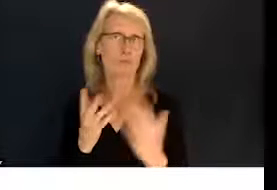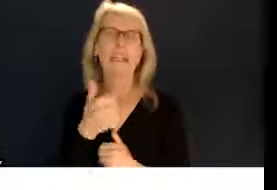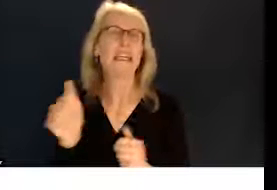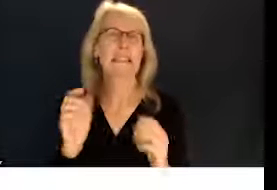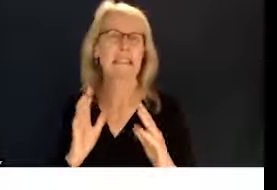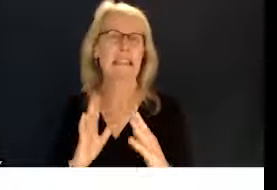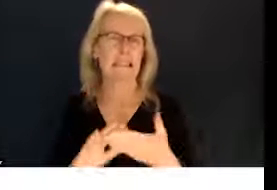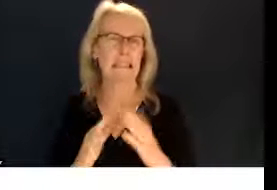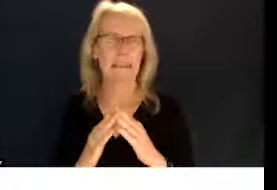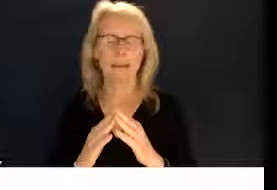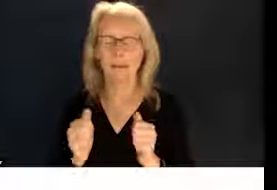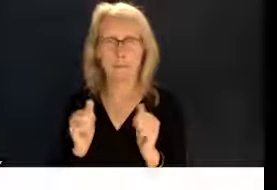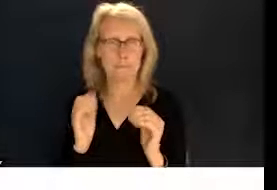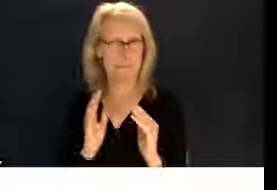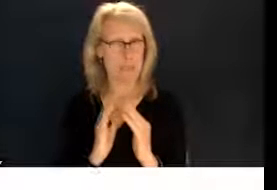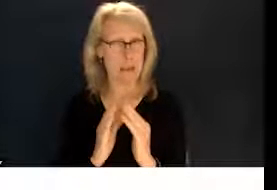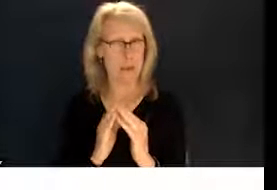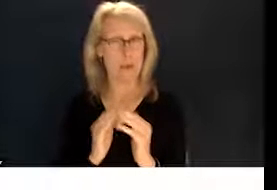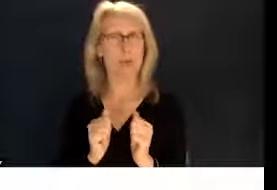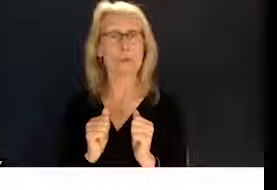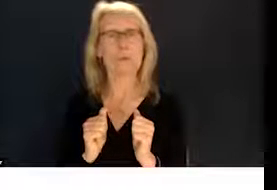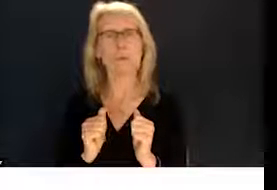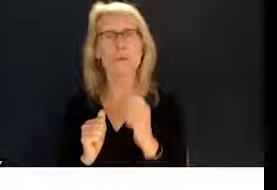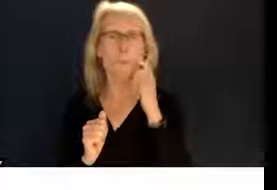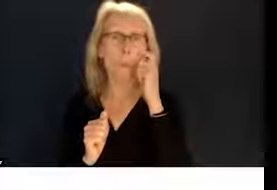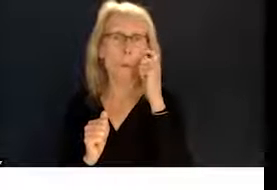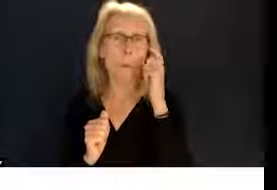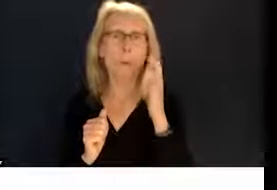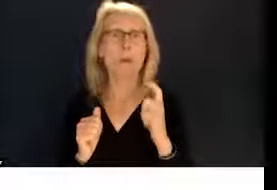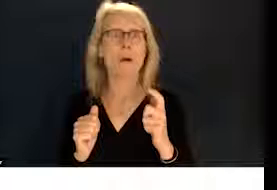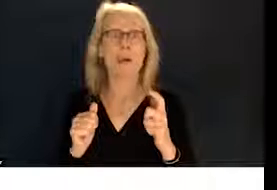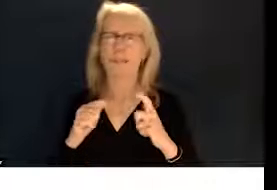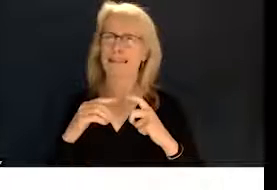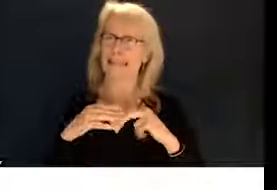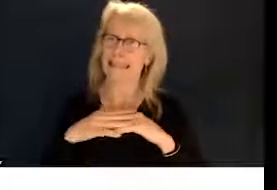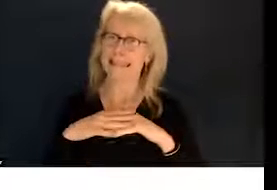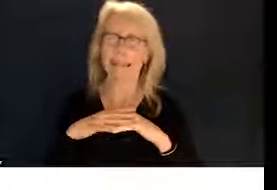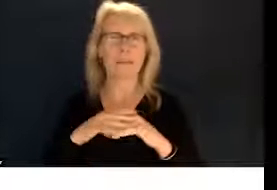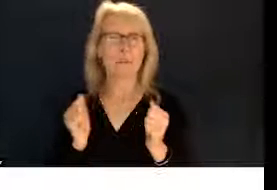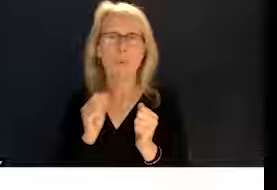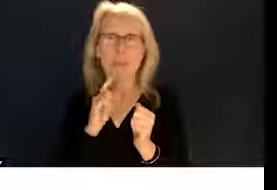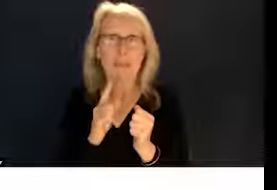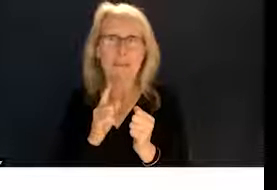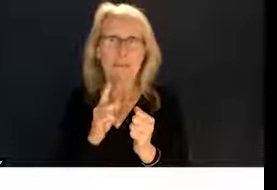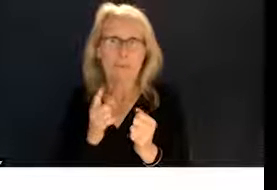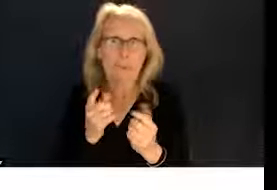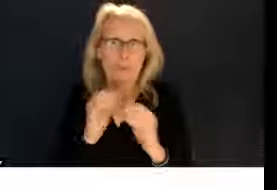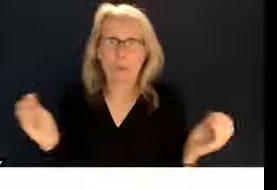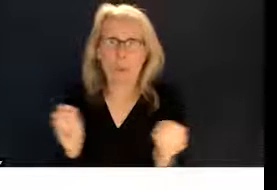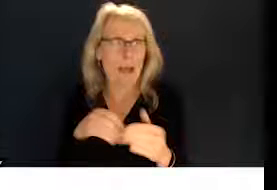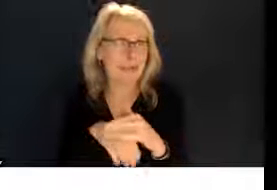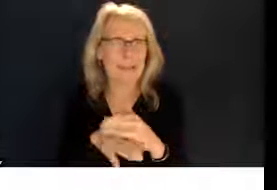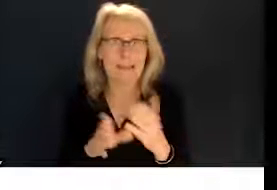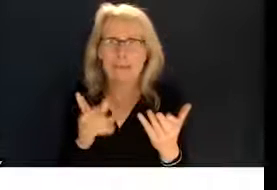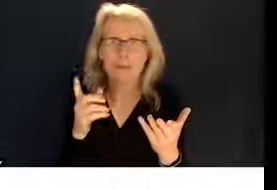city that are extraordinarily expensive, but have very little access to green space.